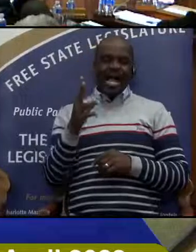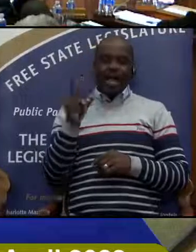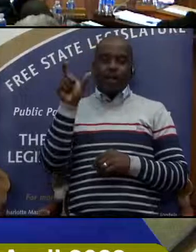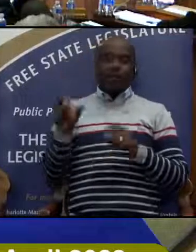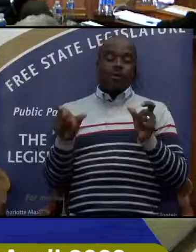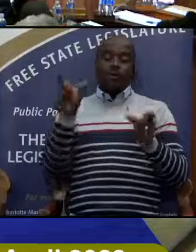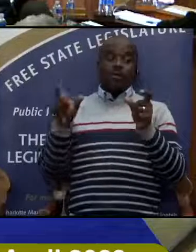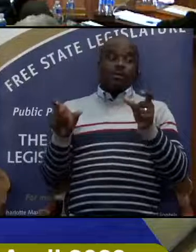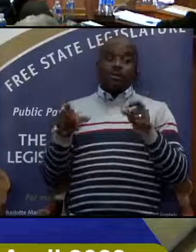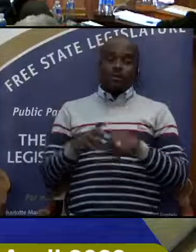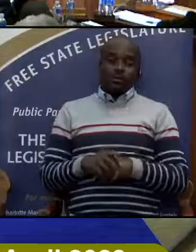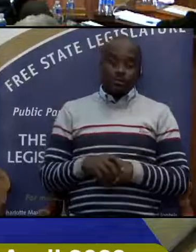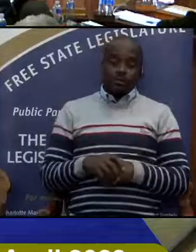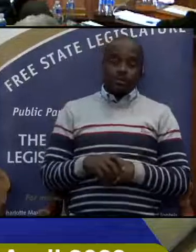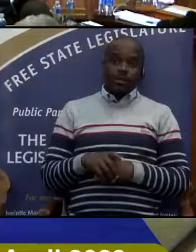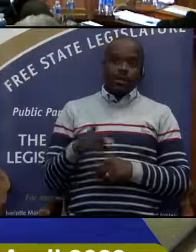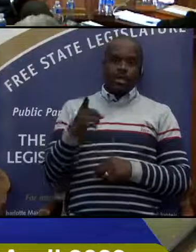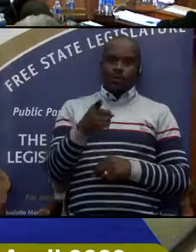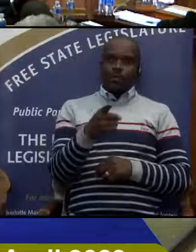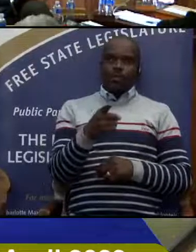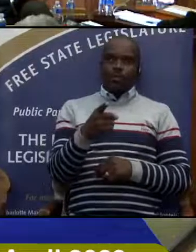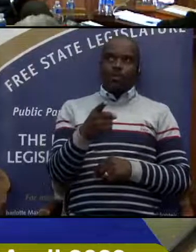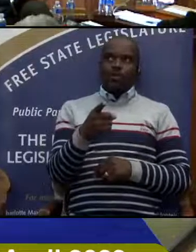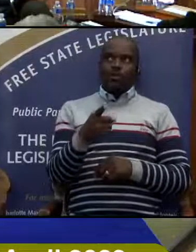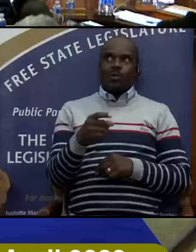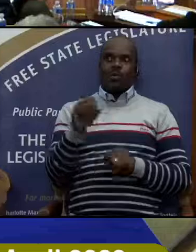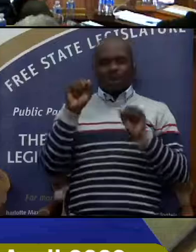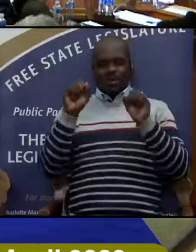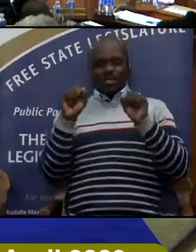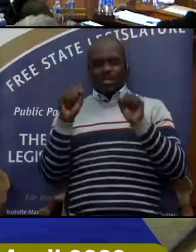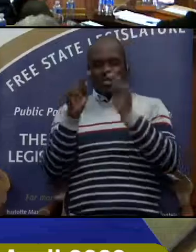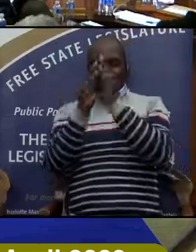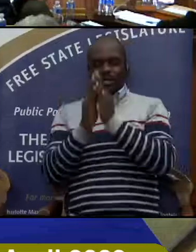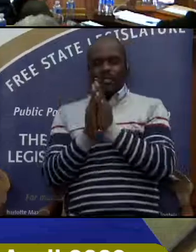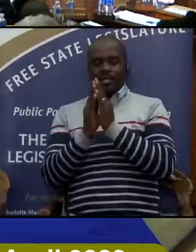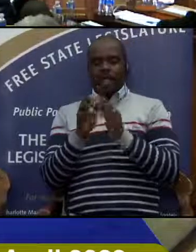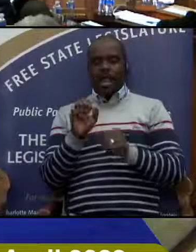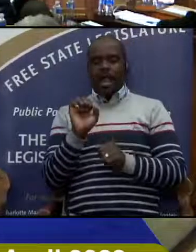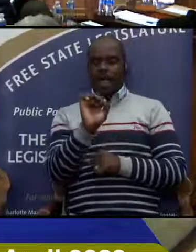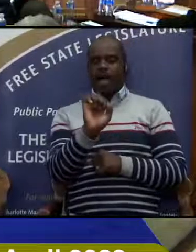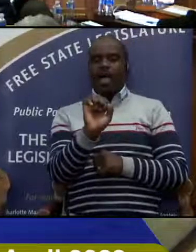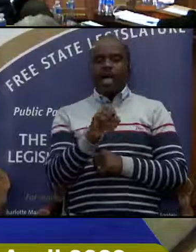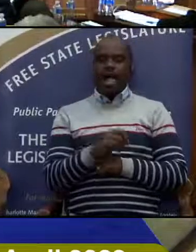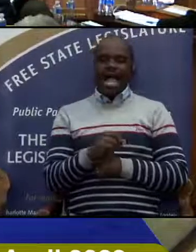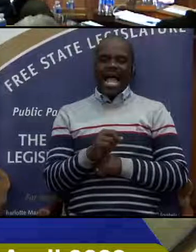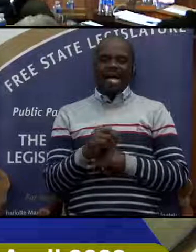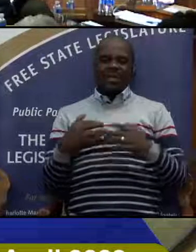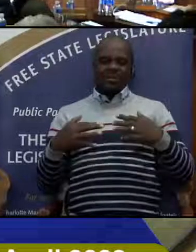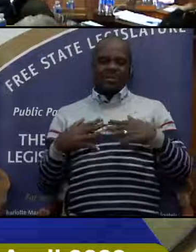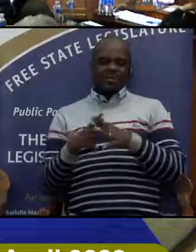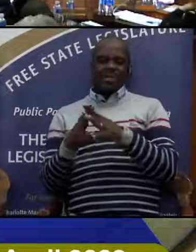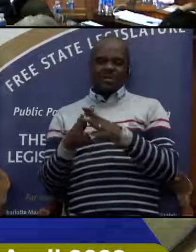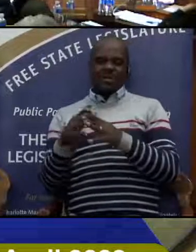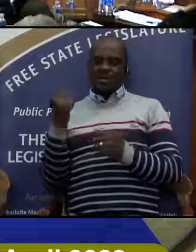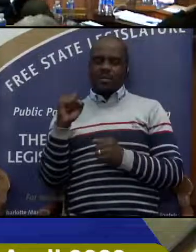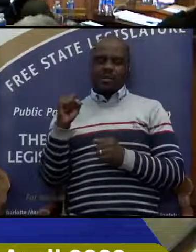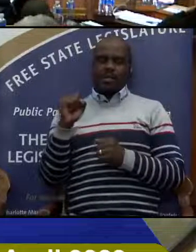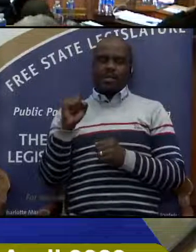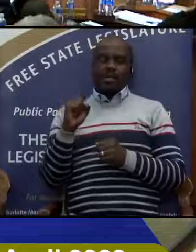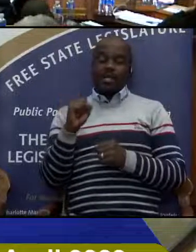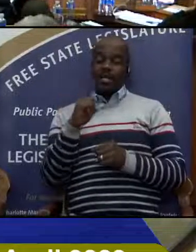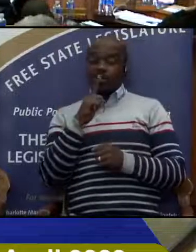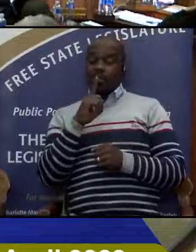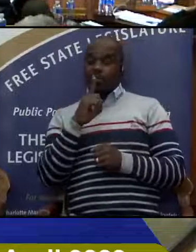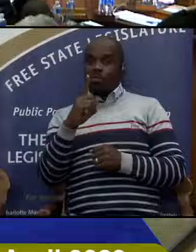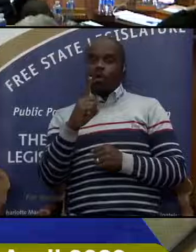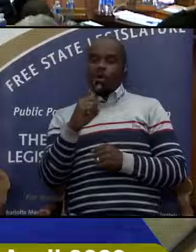not align. In other words, when their brains are not aligned to their voices. In medical terms,